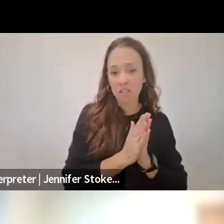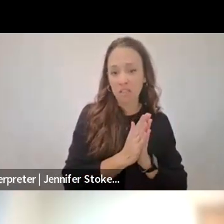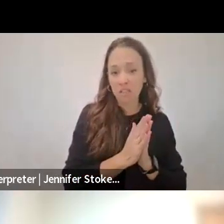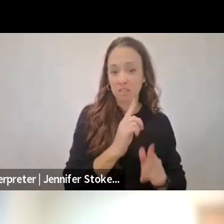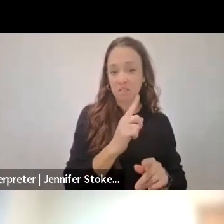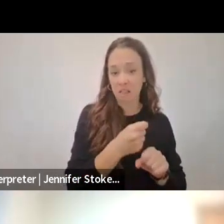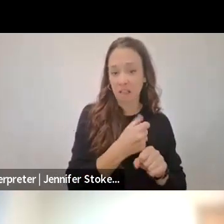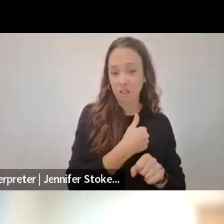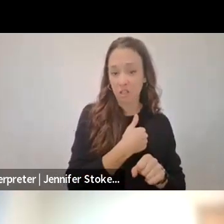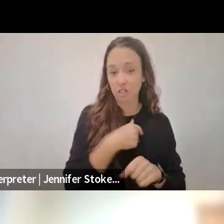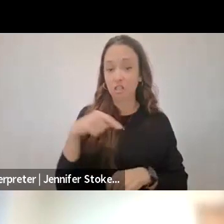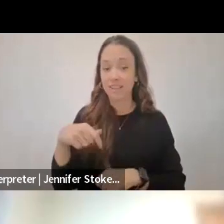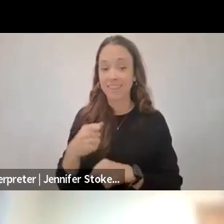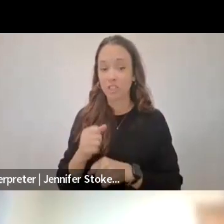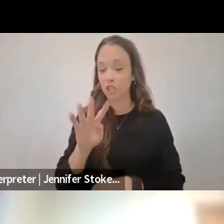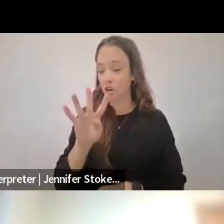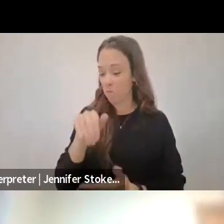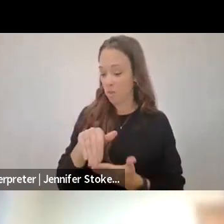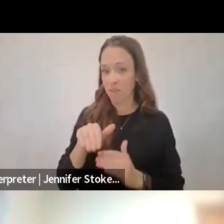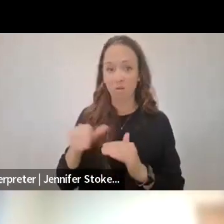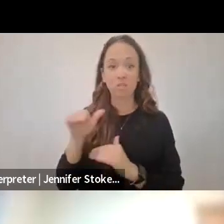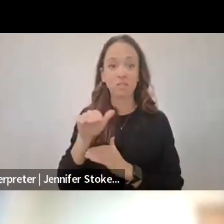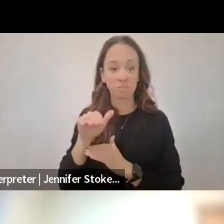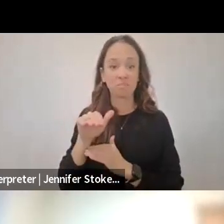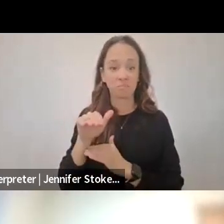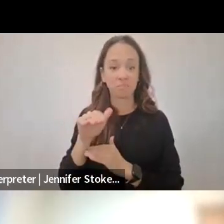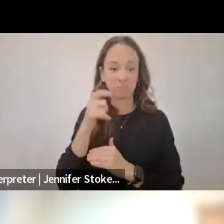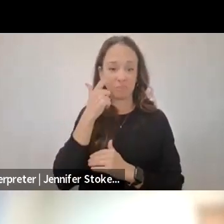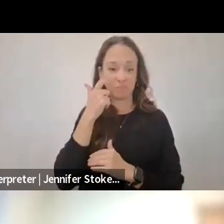to 4,300 and something requests this last